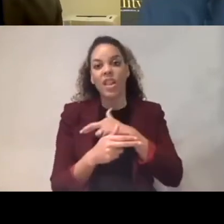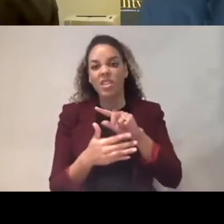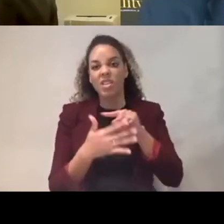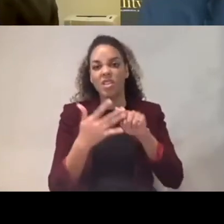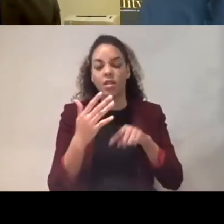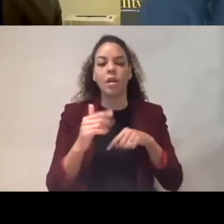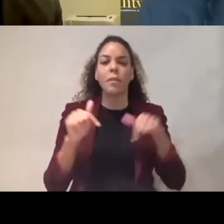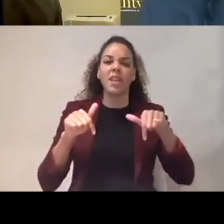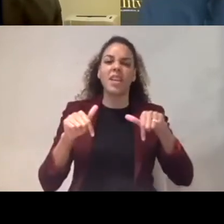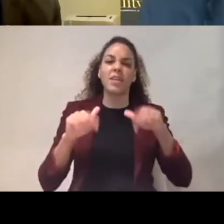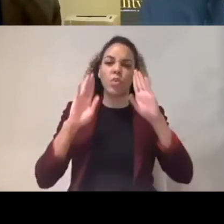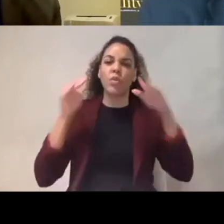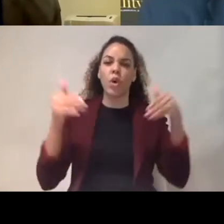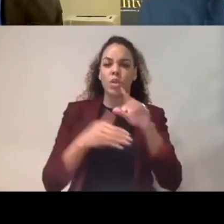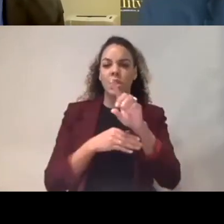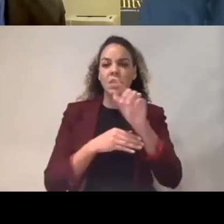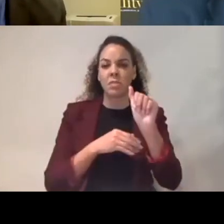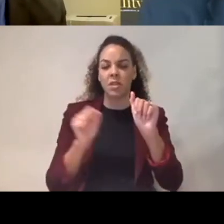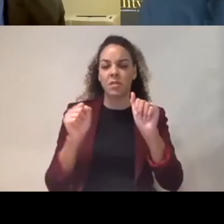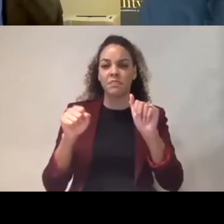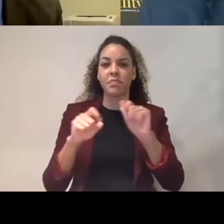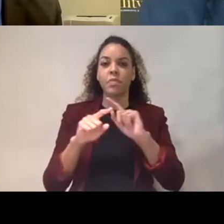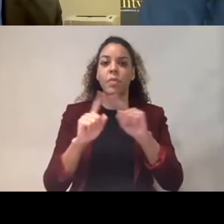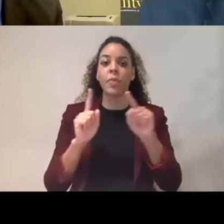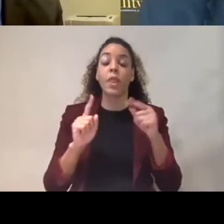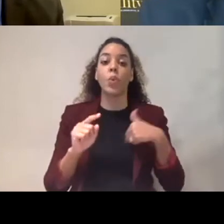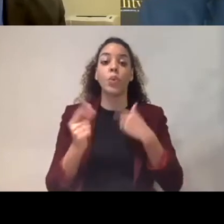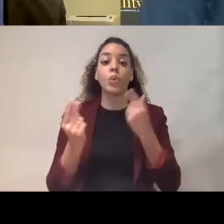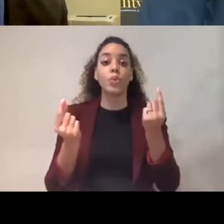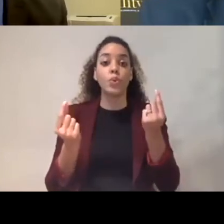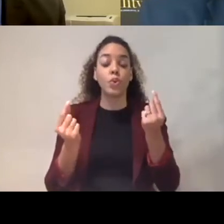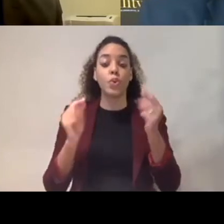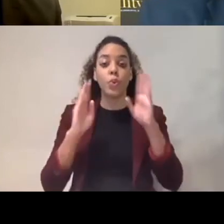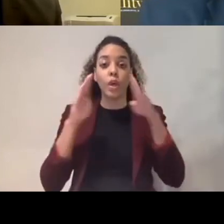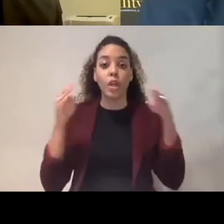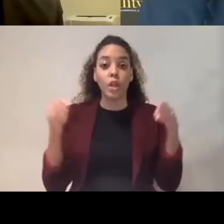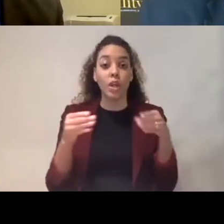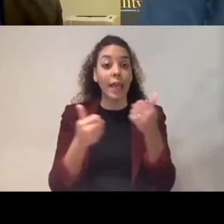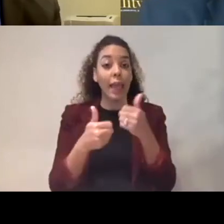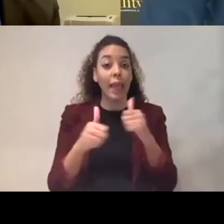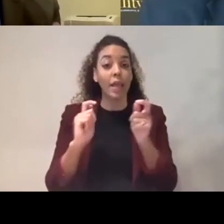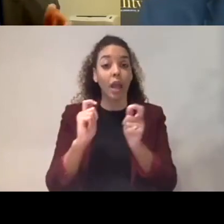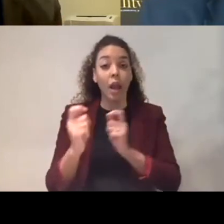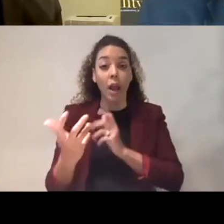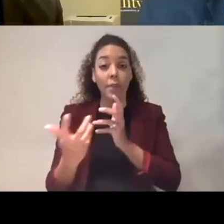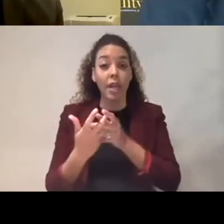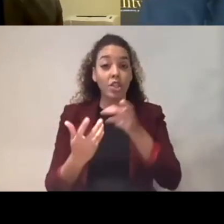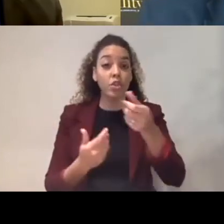disability accommodations. We're going to be looking at every accommodation that you have denied. And we're going to be looking to make sure